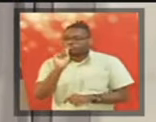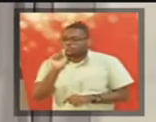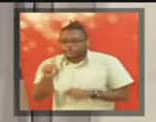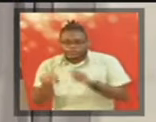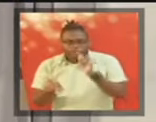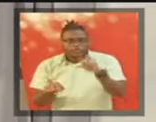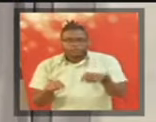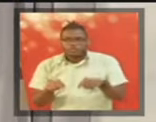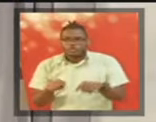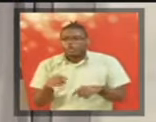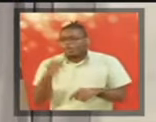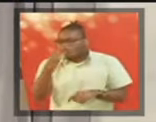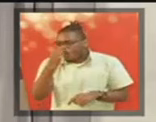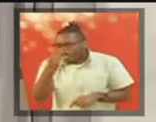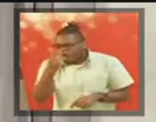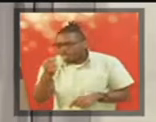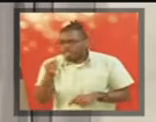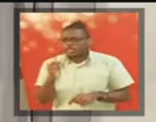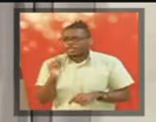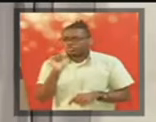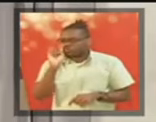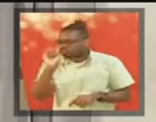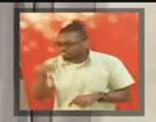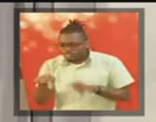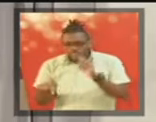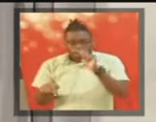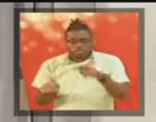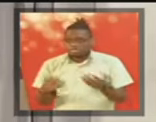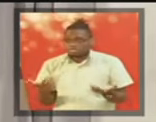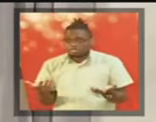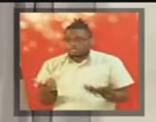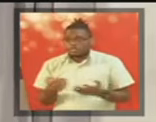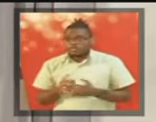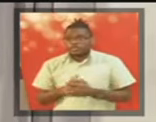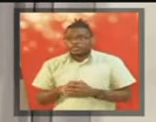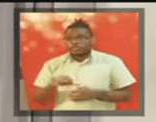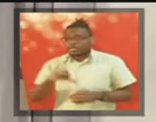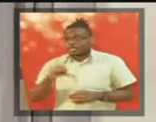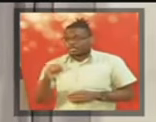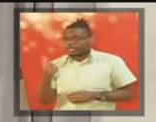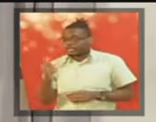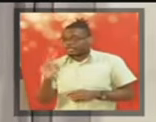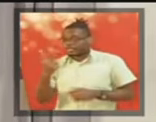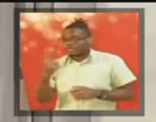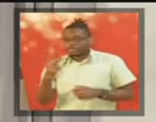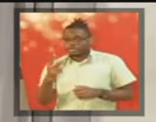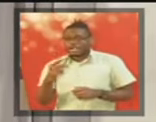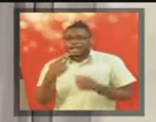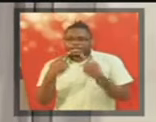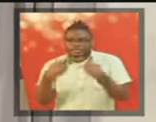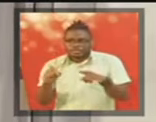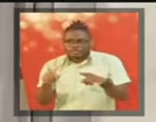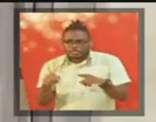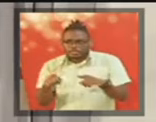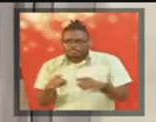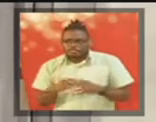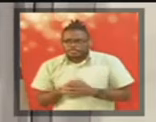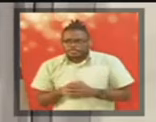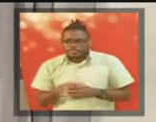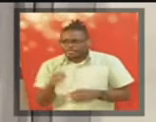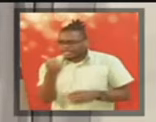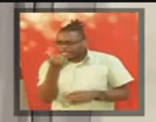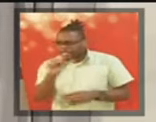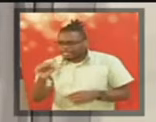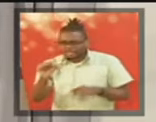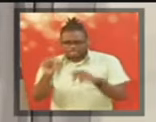has received, through the Office of the Minister, that exemption request. So any exemption is approved by the